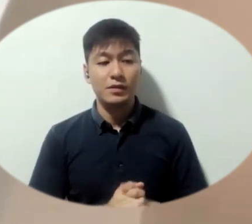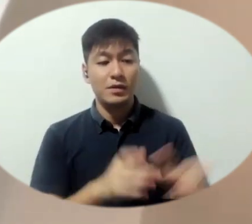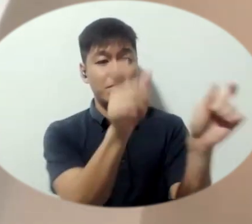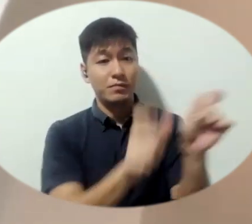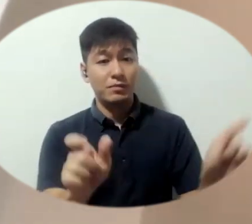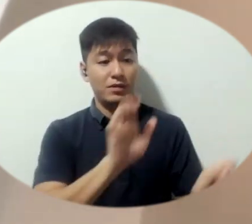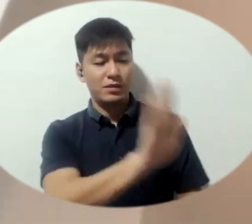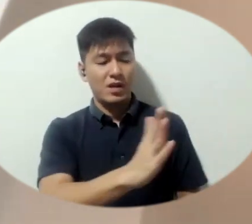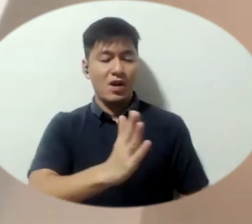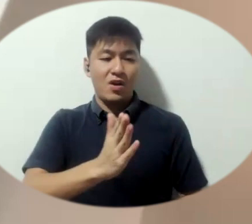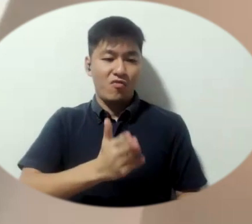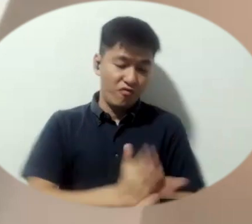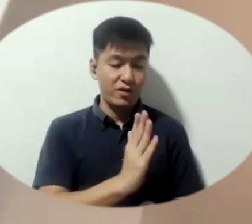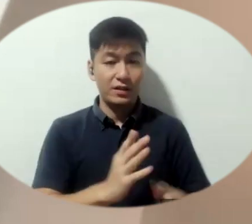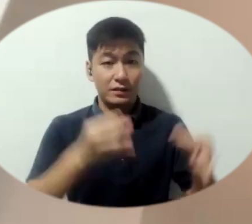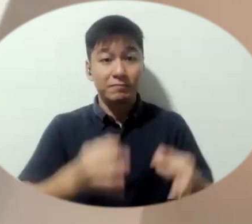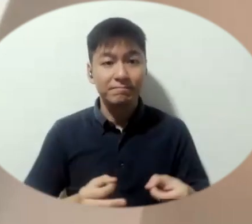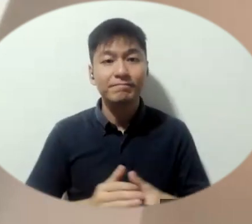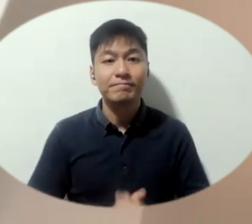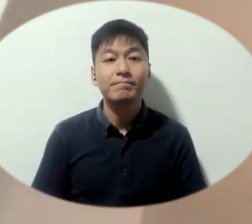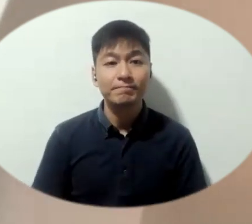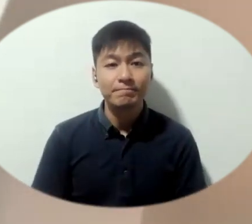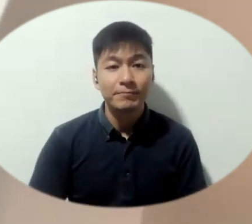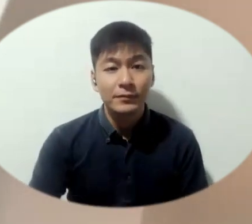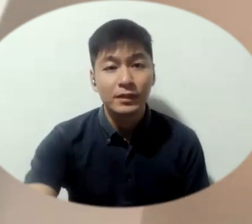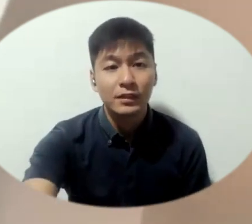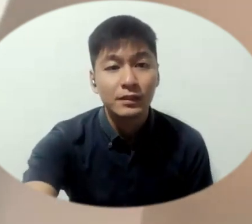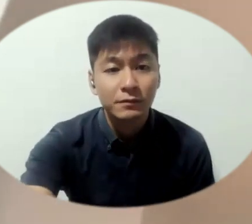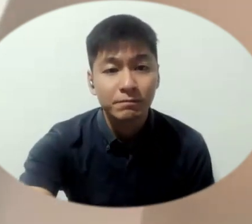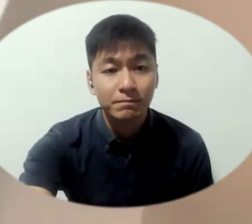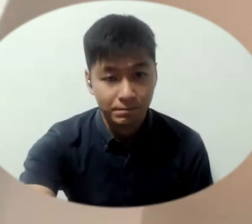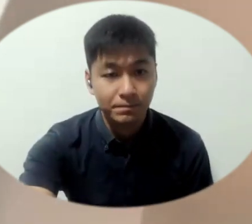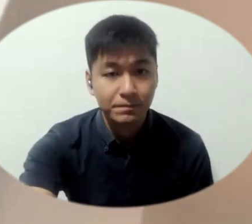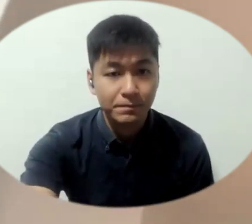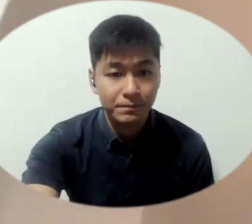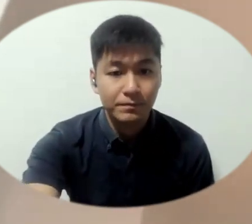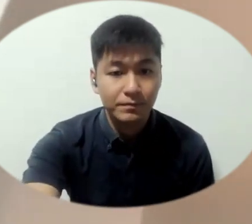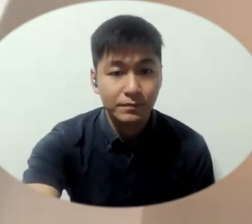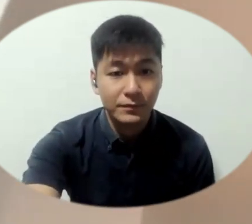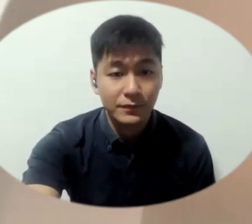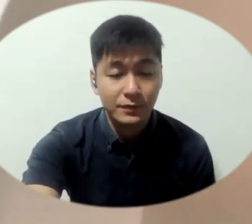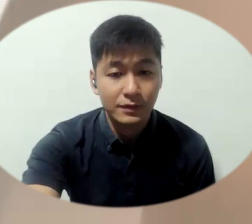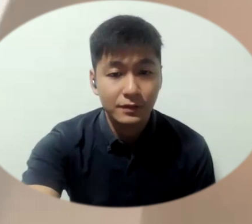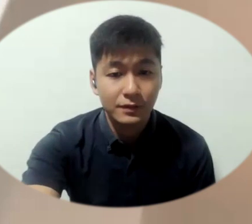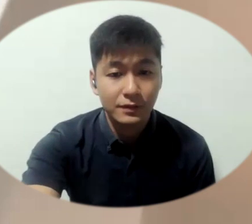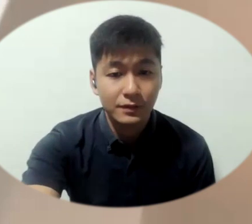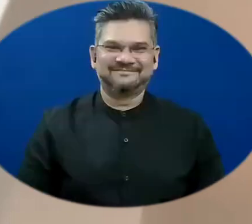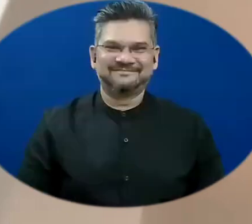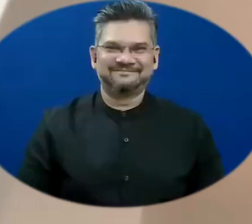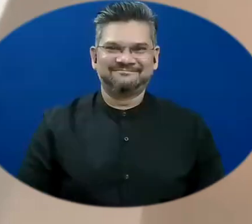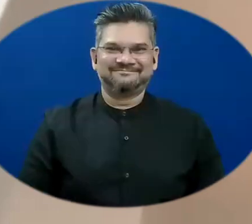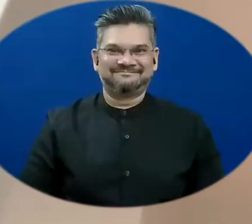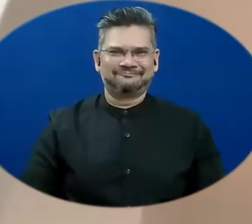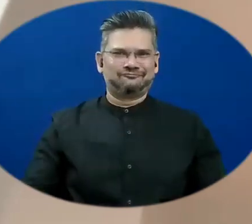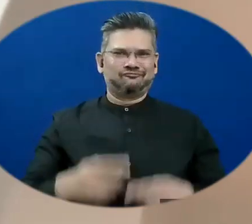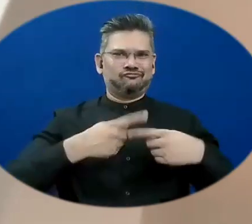the safest and the most enjoyable adventure they can have. We are going to repeat the Walking the Talk